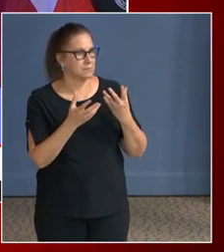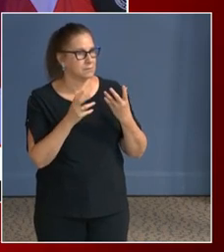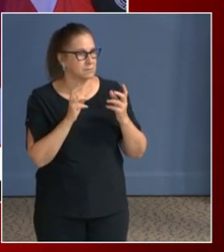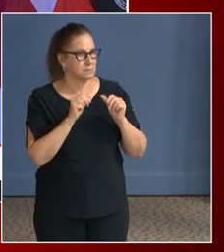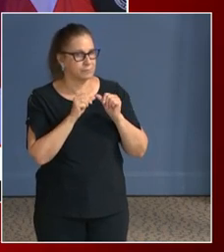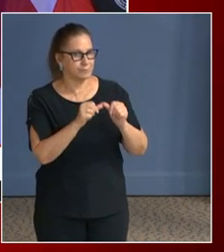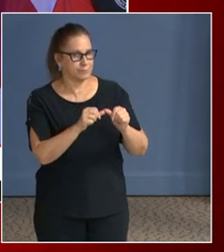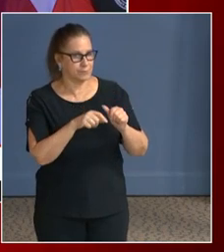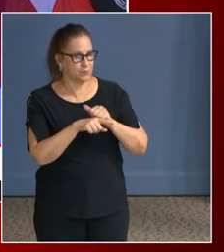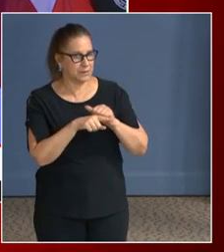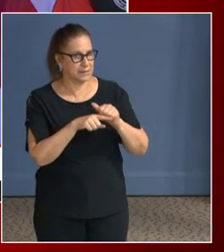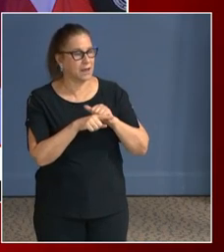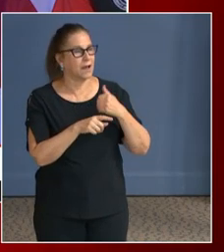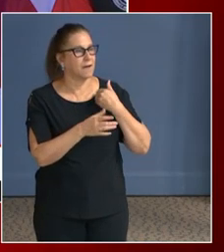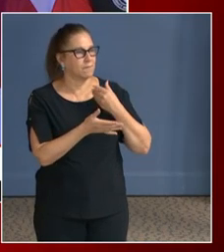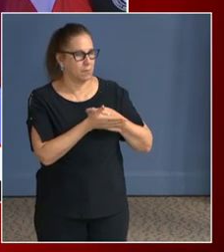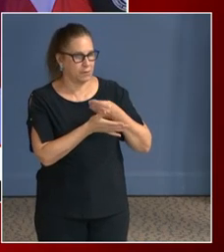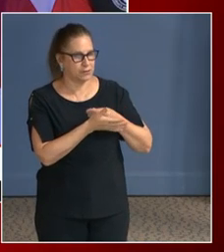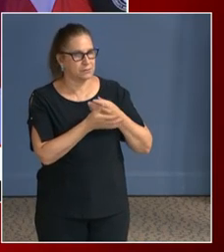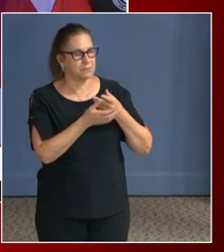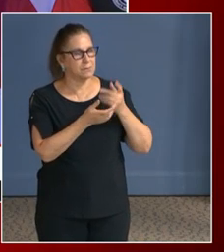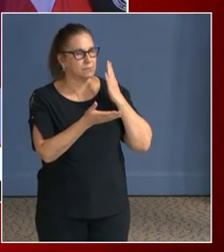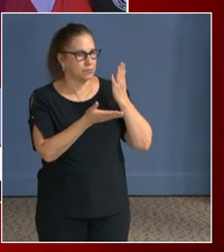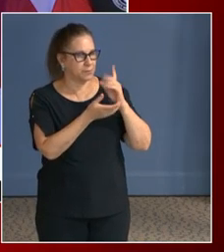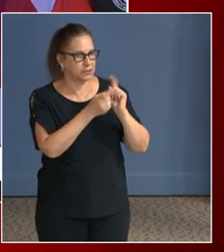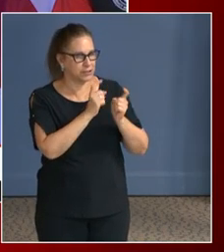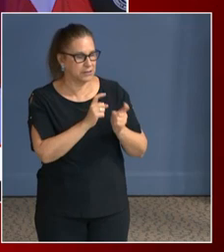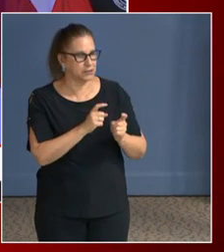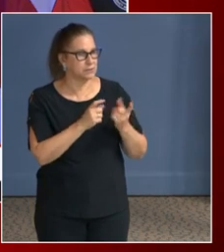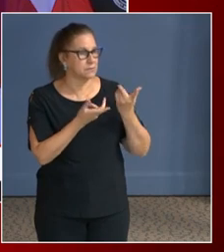mean that the police department is less diverse.